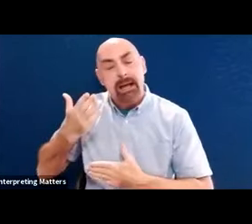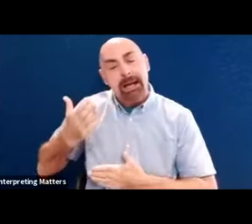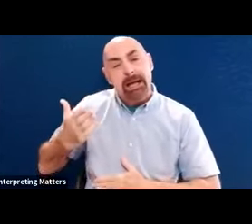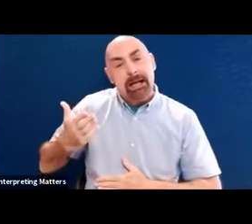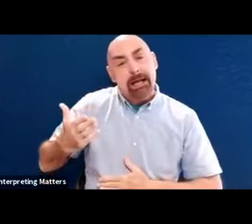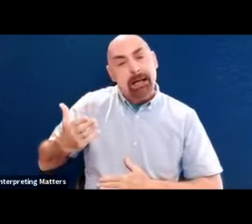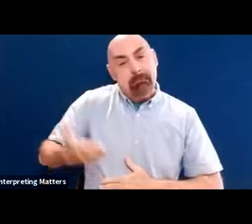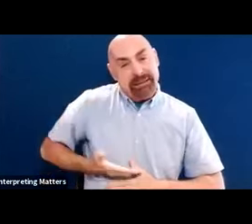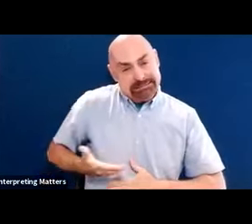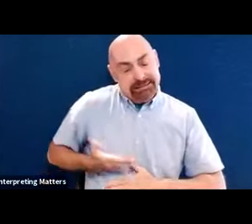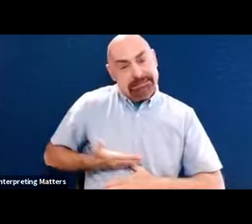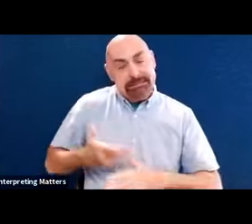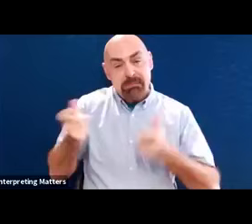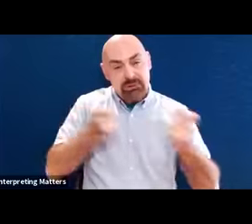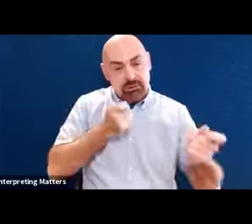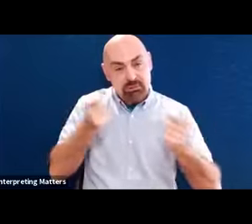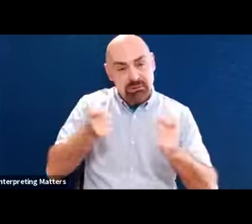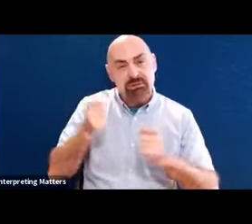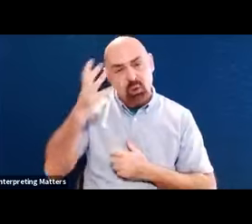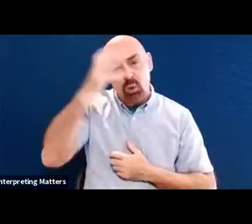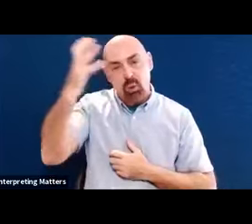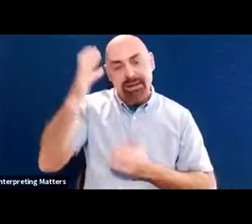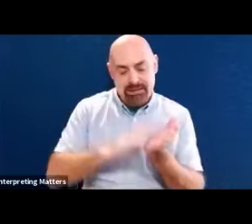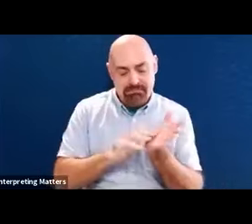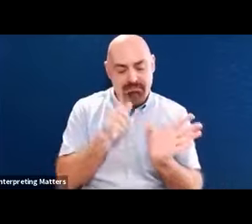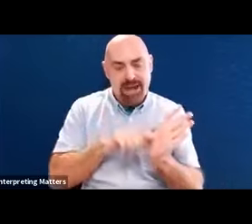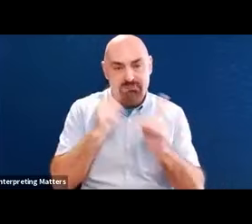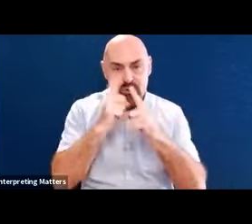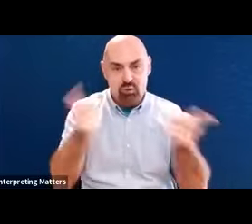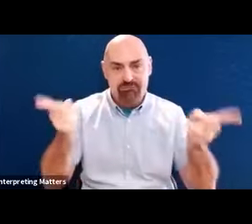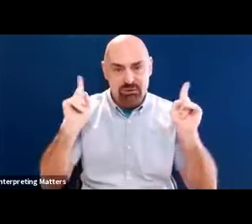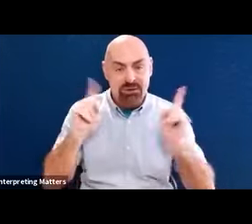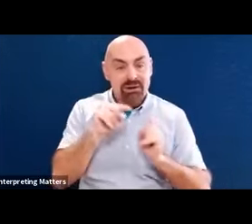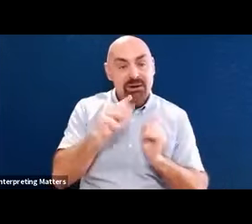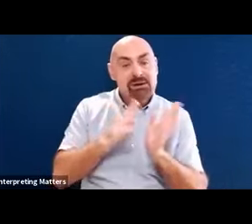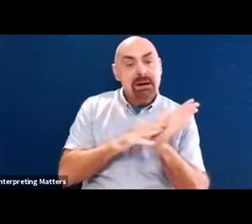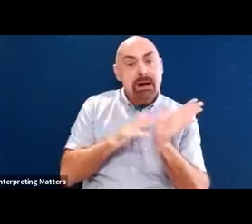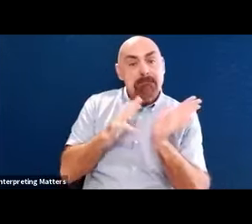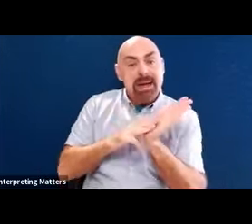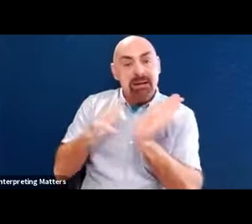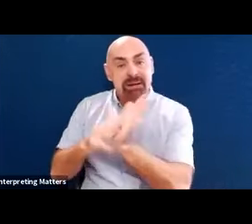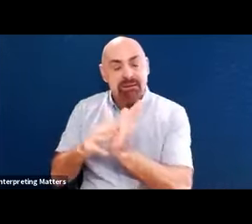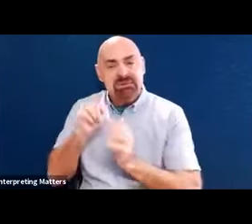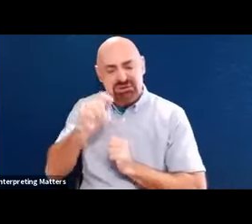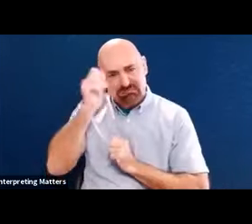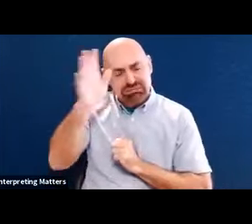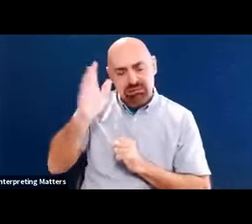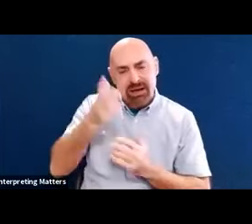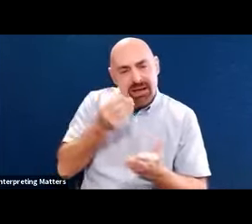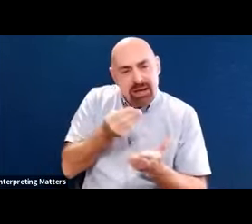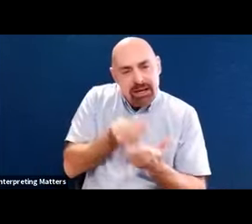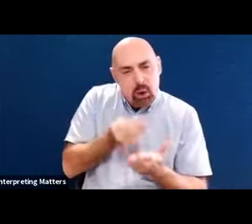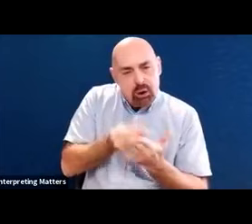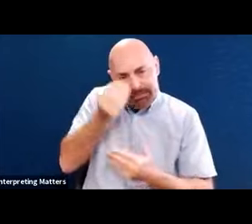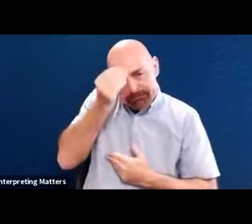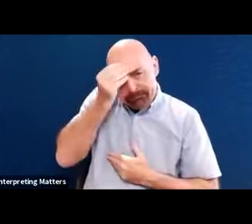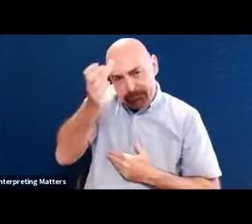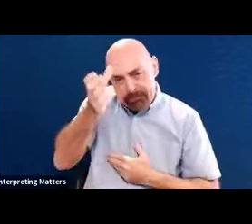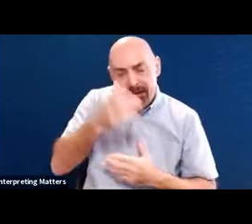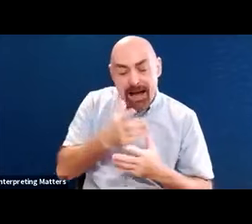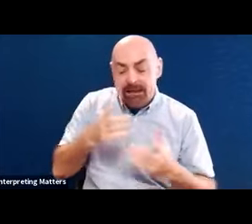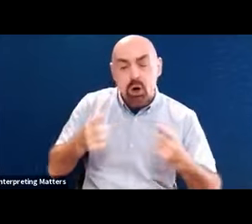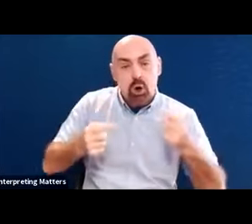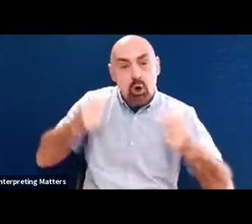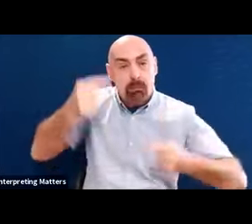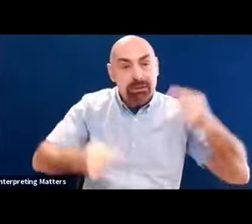Mary, University of London. And Dr. Megha Mukim is a senior economist and team leader for competitive cities